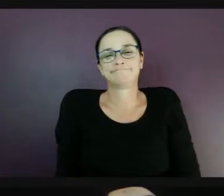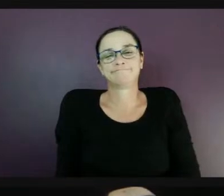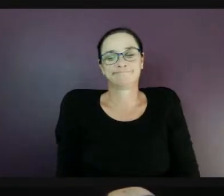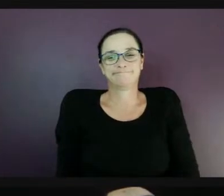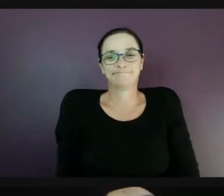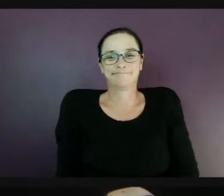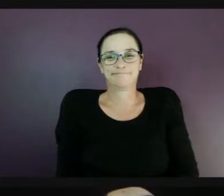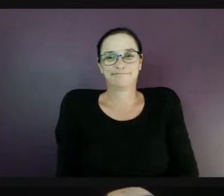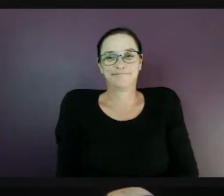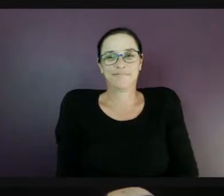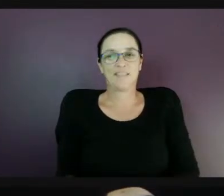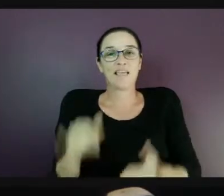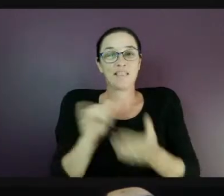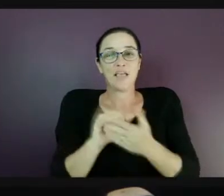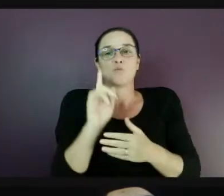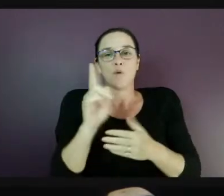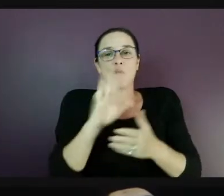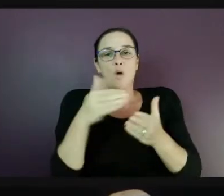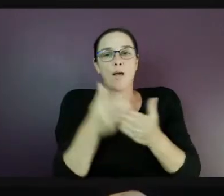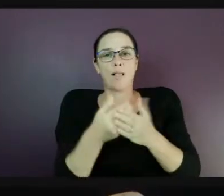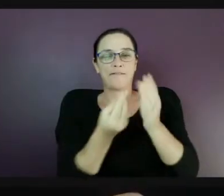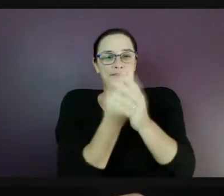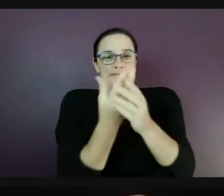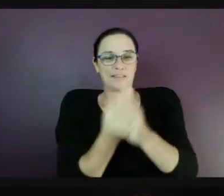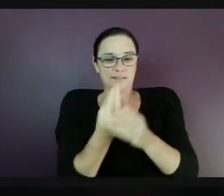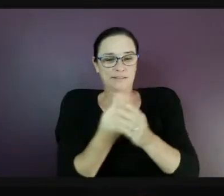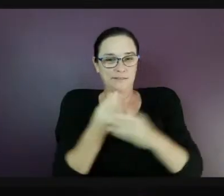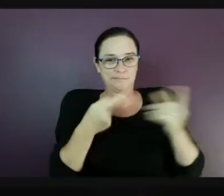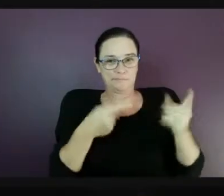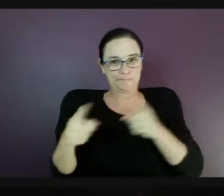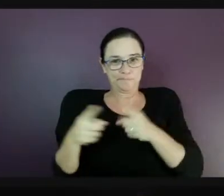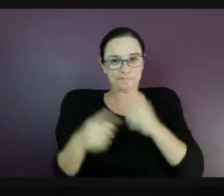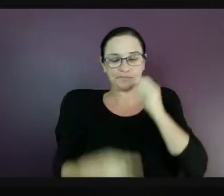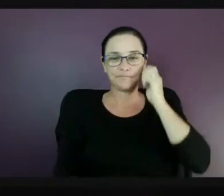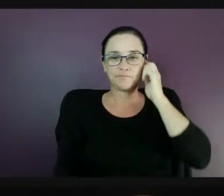layout of where those vents are. And maybe I'll come to,